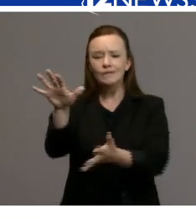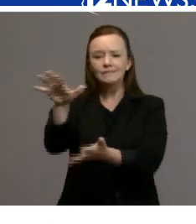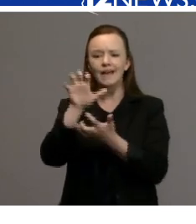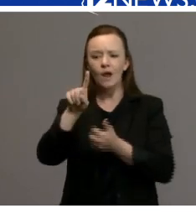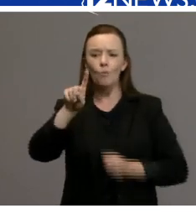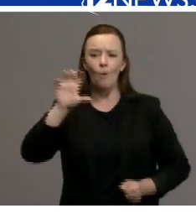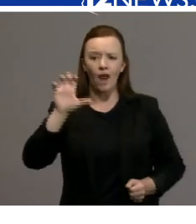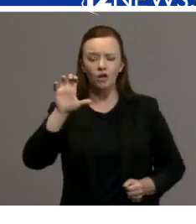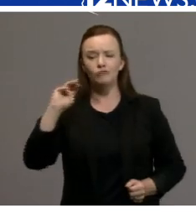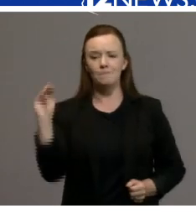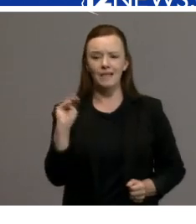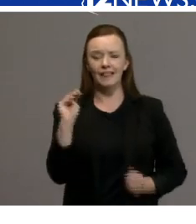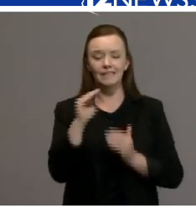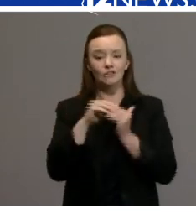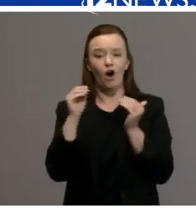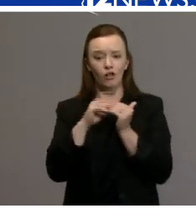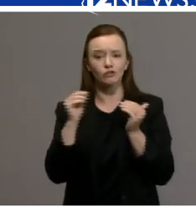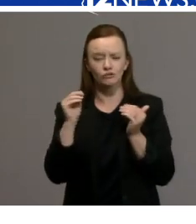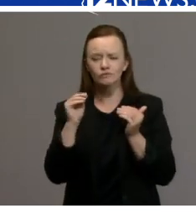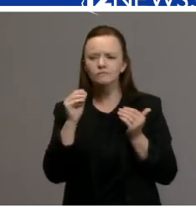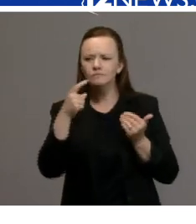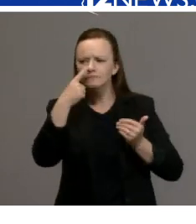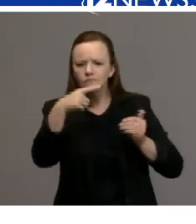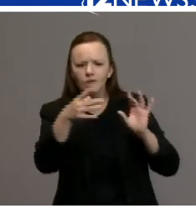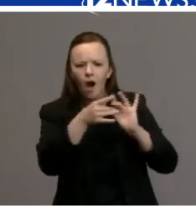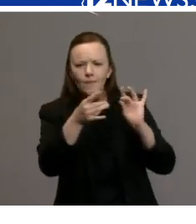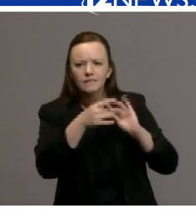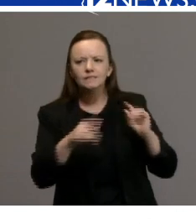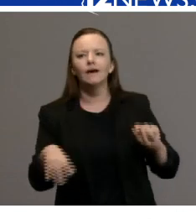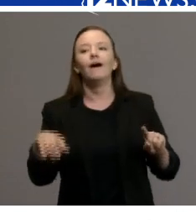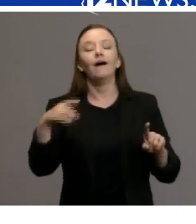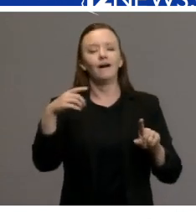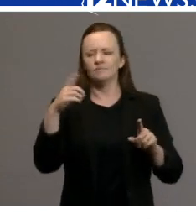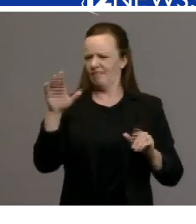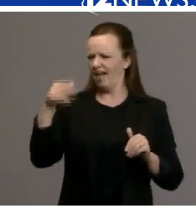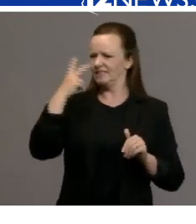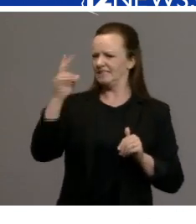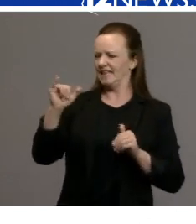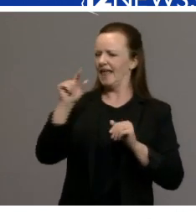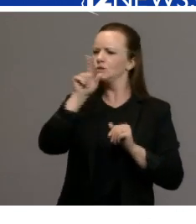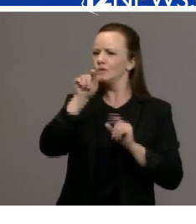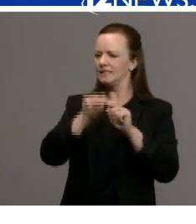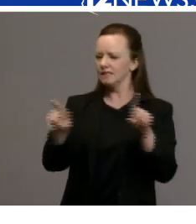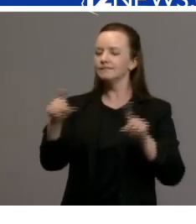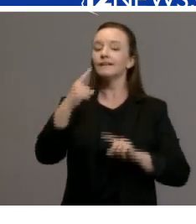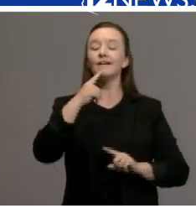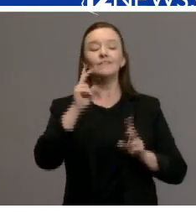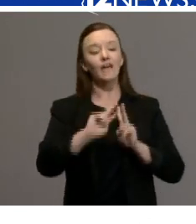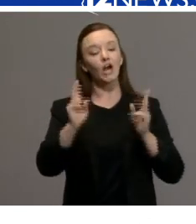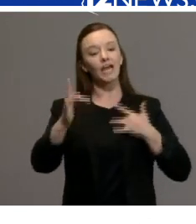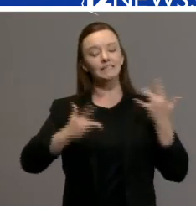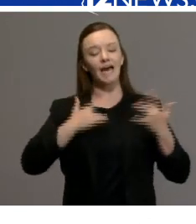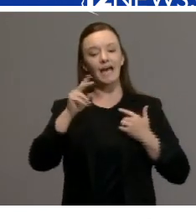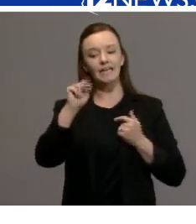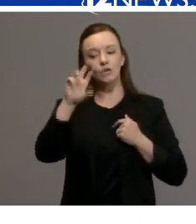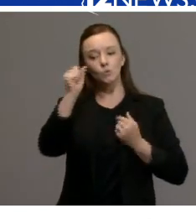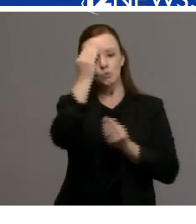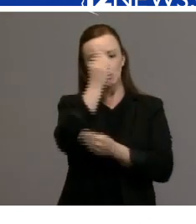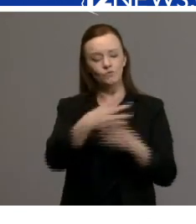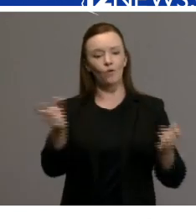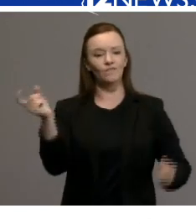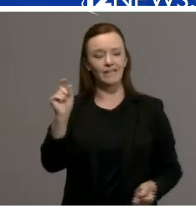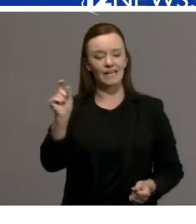the tweet. It says, very exciting news for the Phoenix area. Department of Transportation is committing $100 million to the Valley Metro